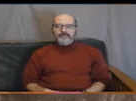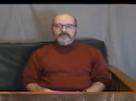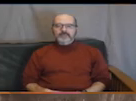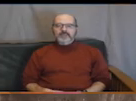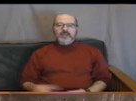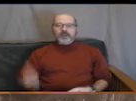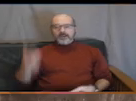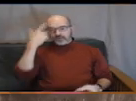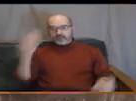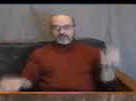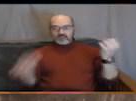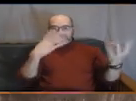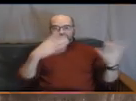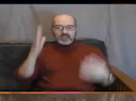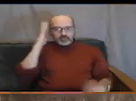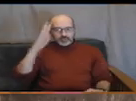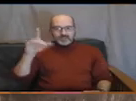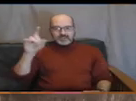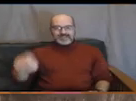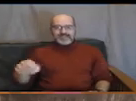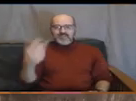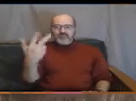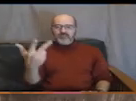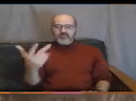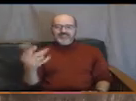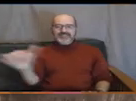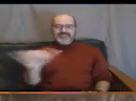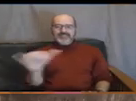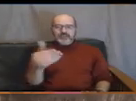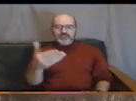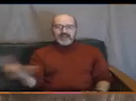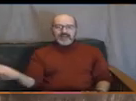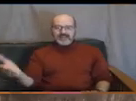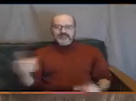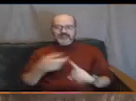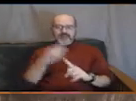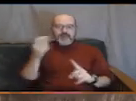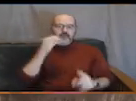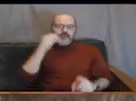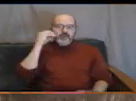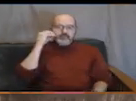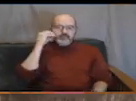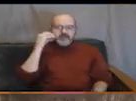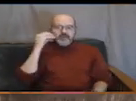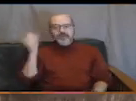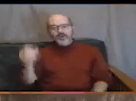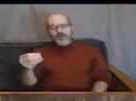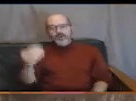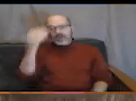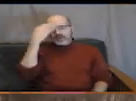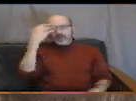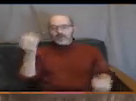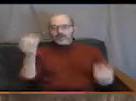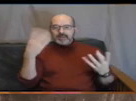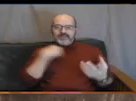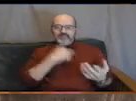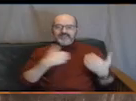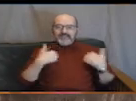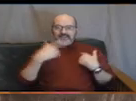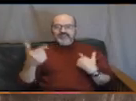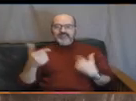For juggling, you're going to need 3 similar items from around the house. So, I know a lot of us have